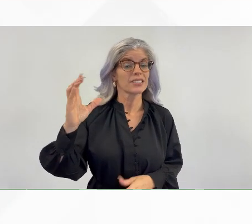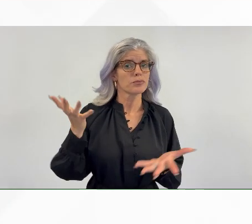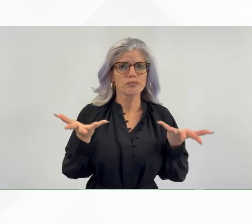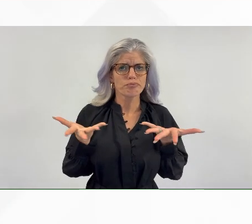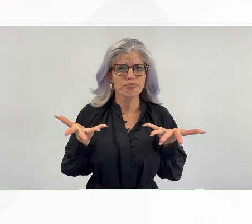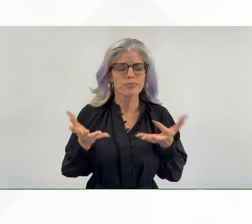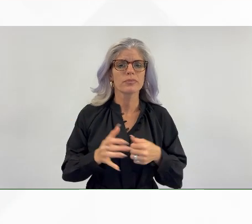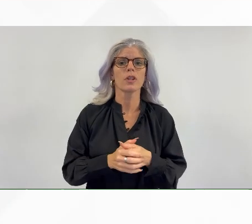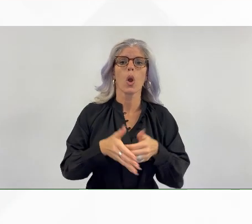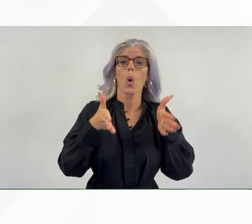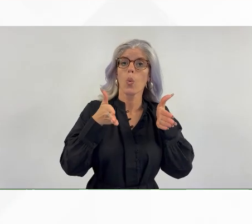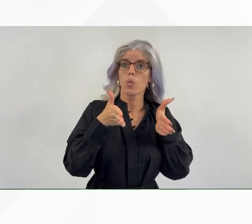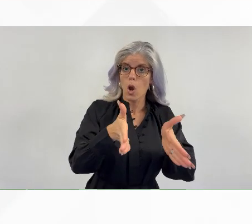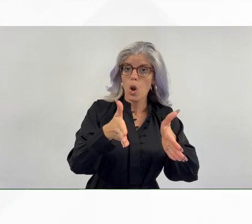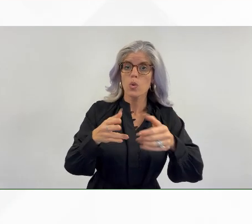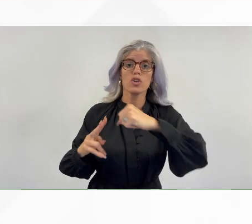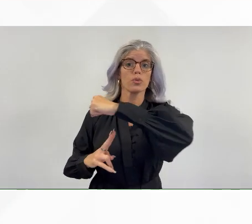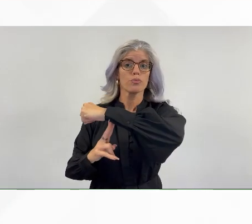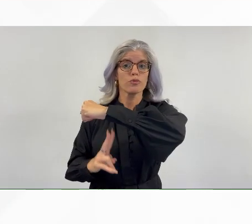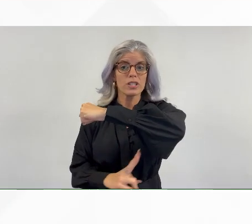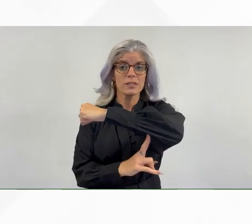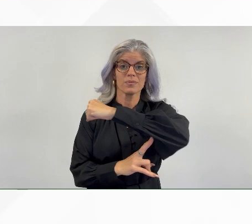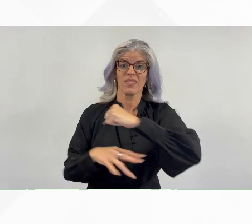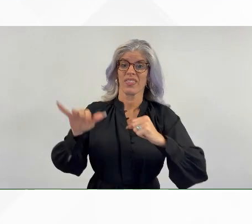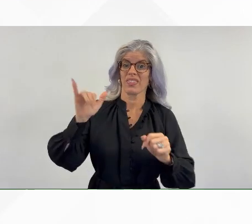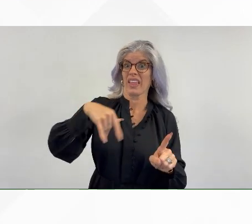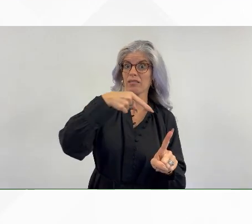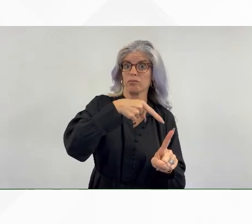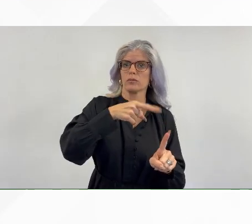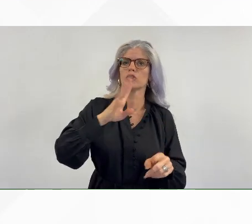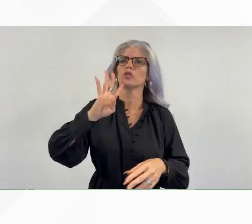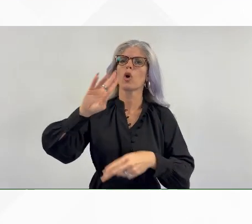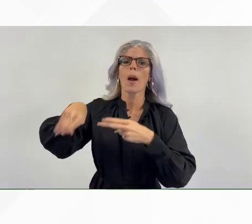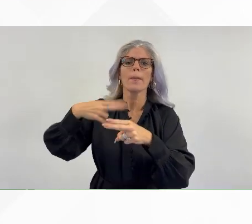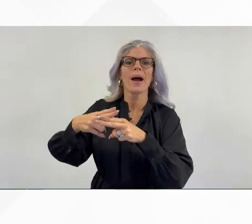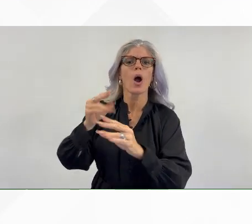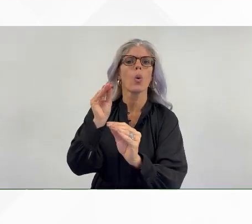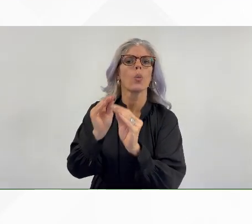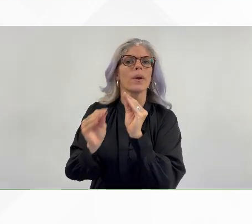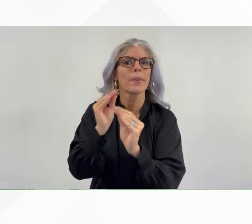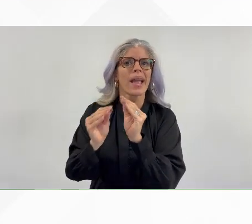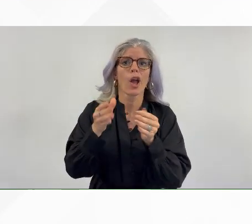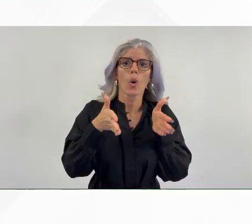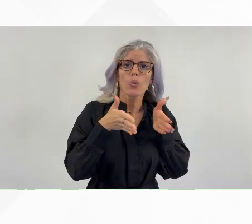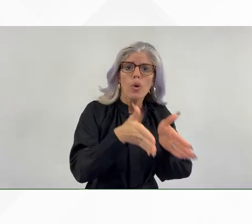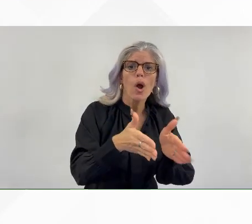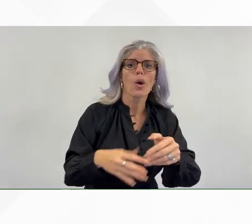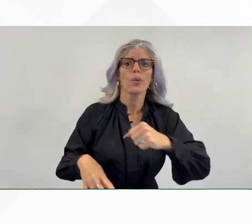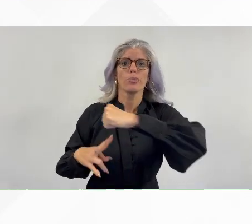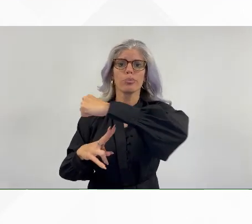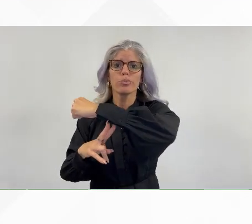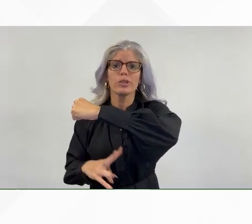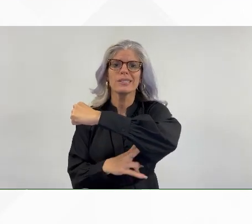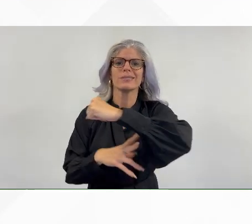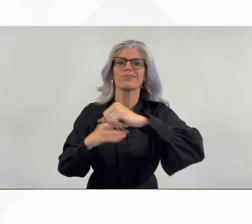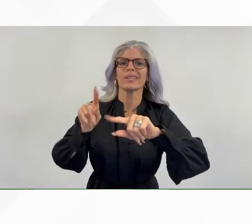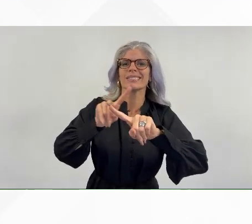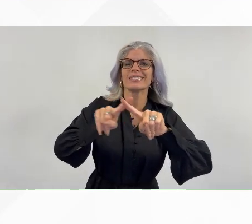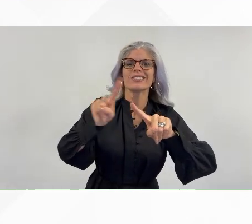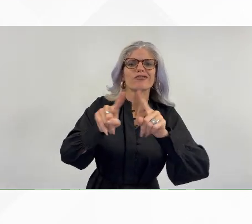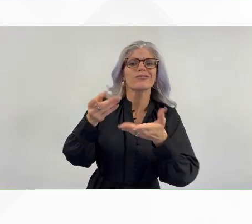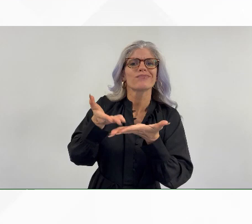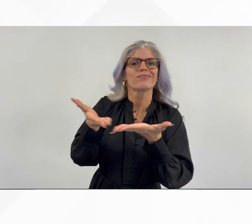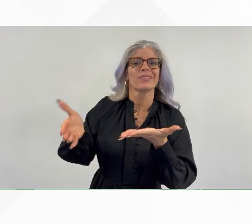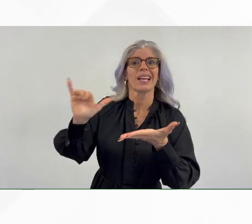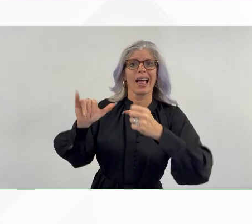Category C, roads and bridges. This includes repairs of roads, bridges, and associated features, such as bases, shoulders, and